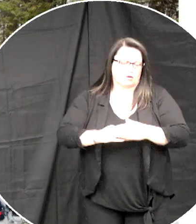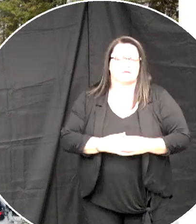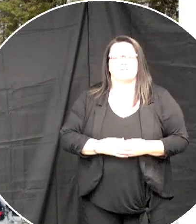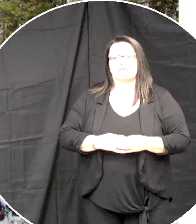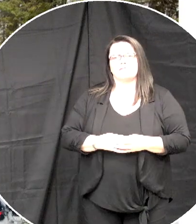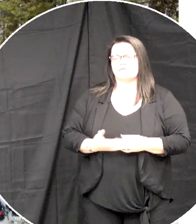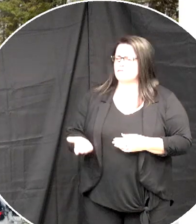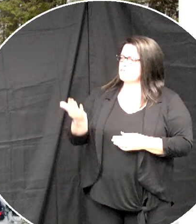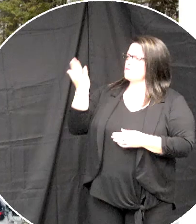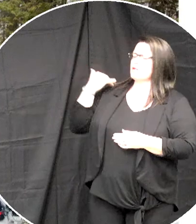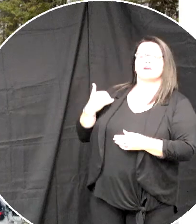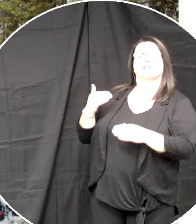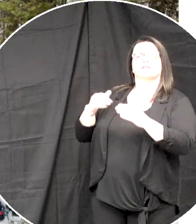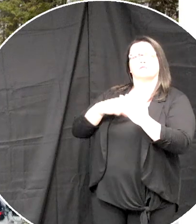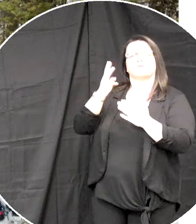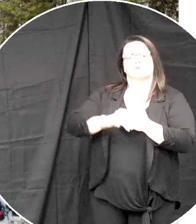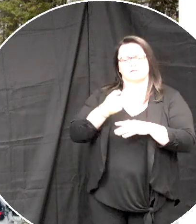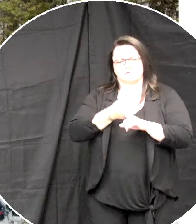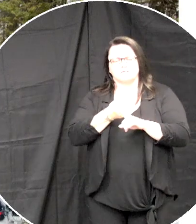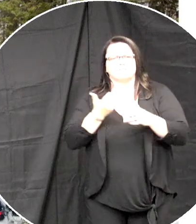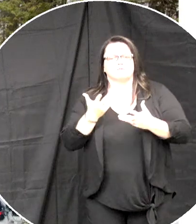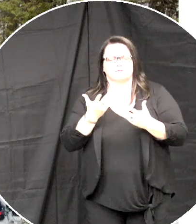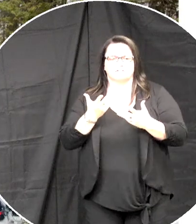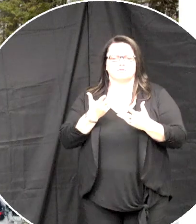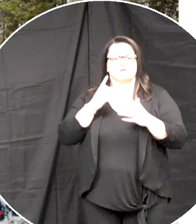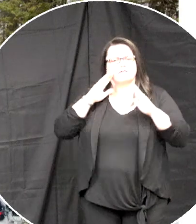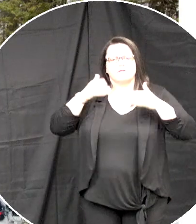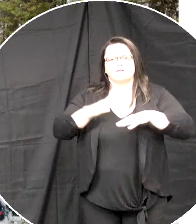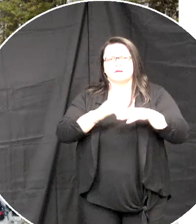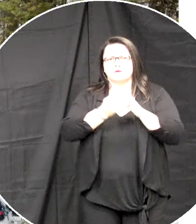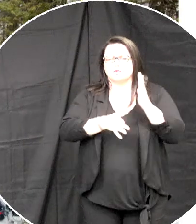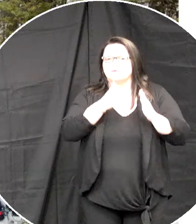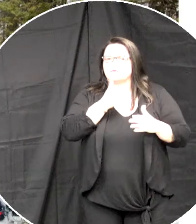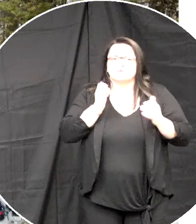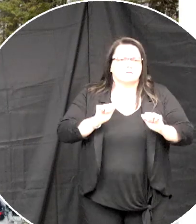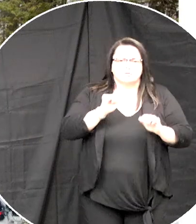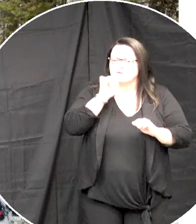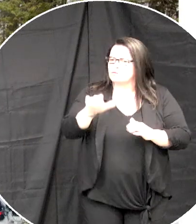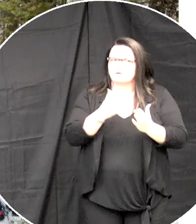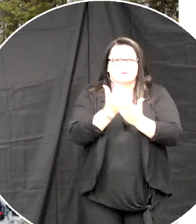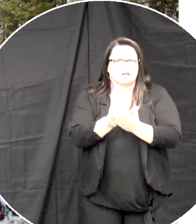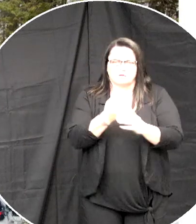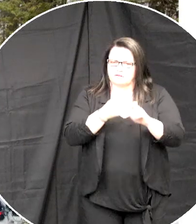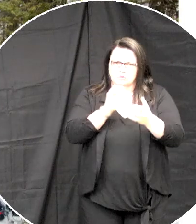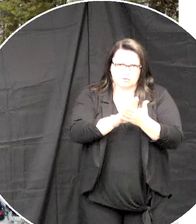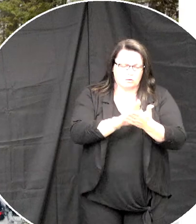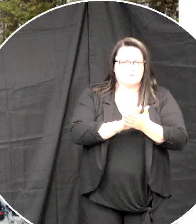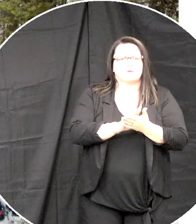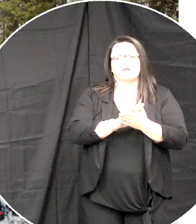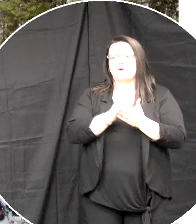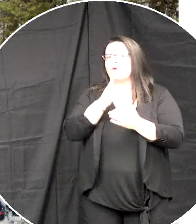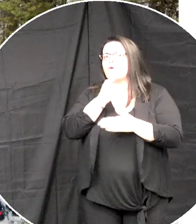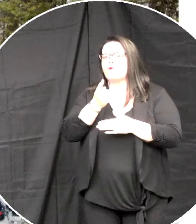PASS program targets students at risk for not graduating from school and students who have recently left high school without